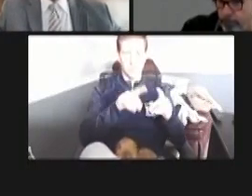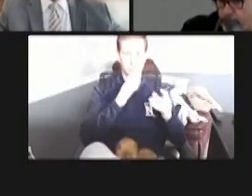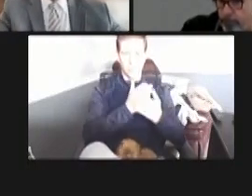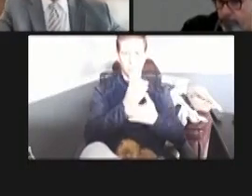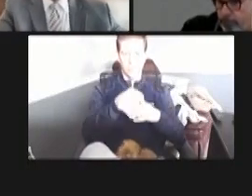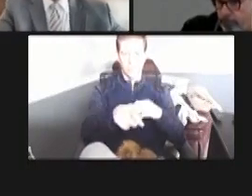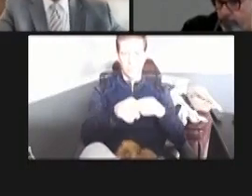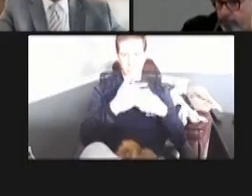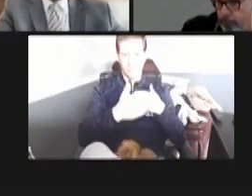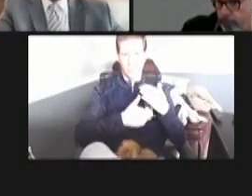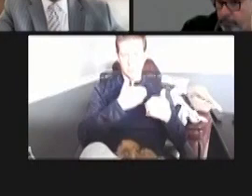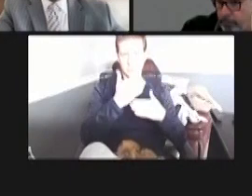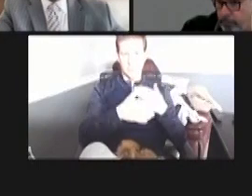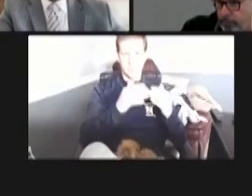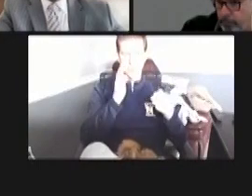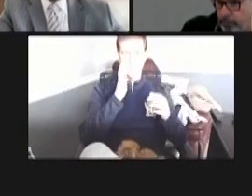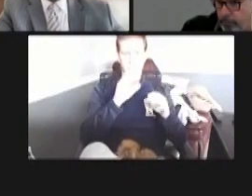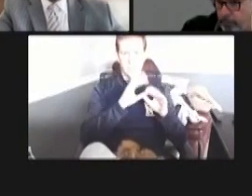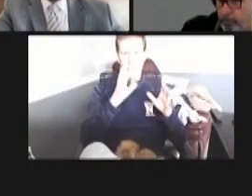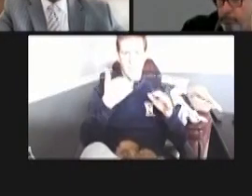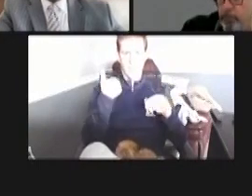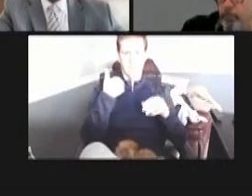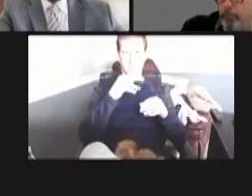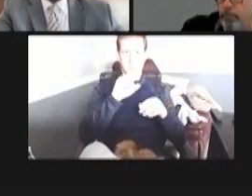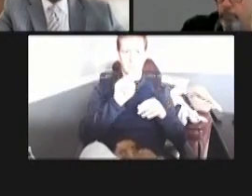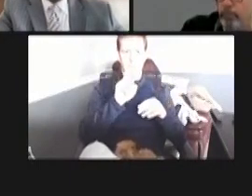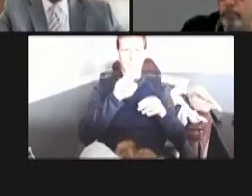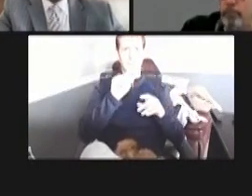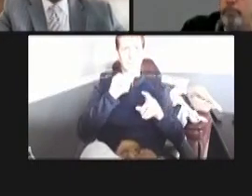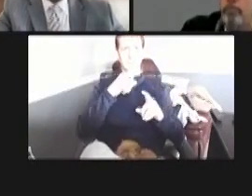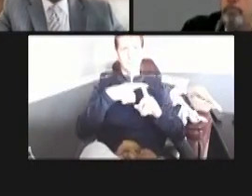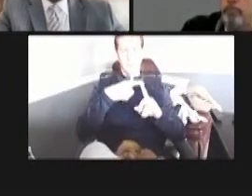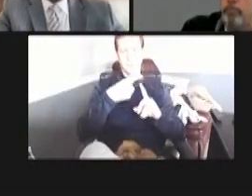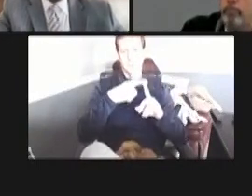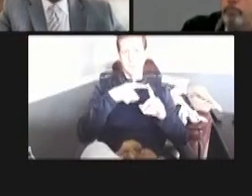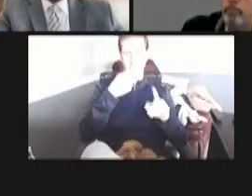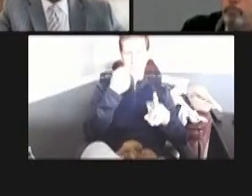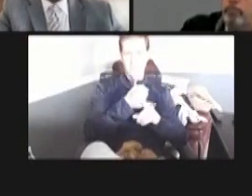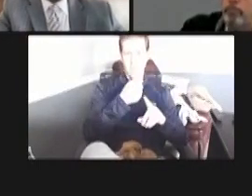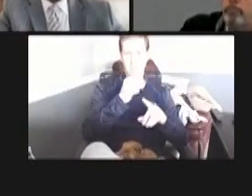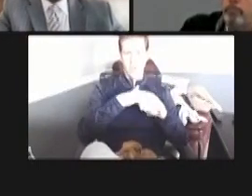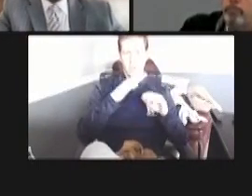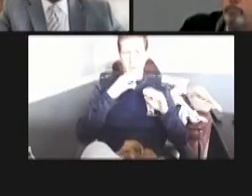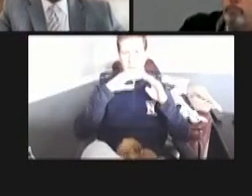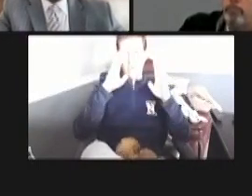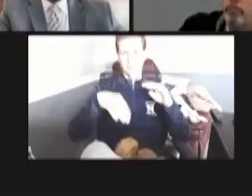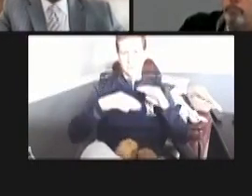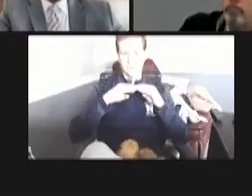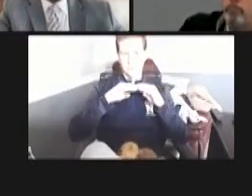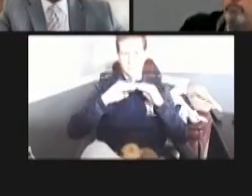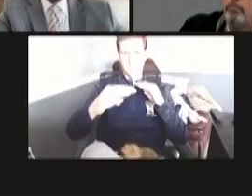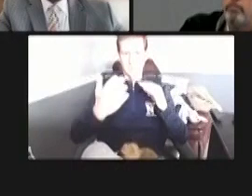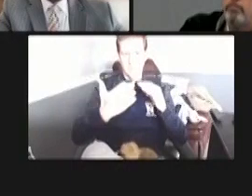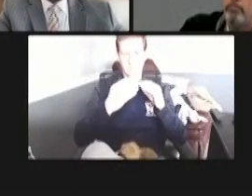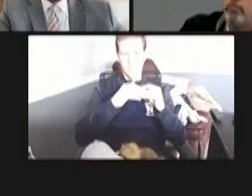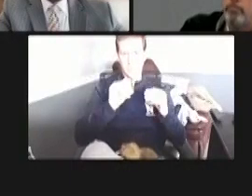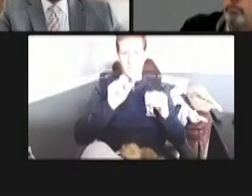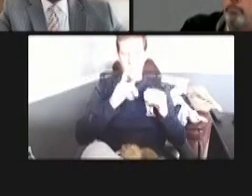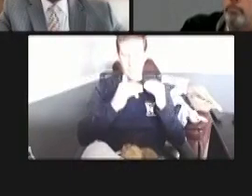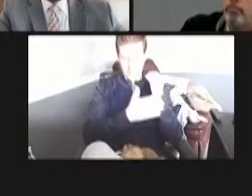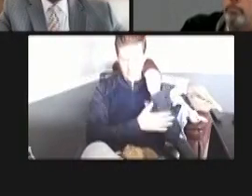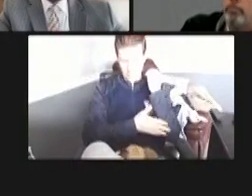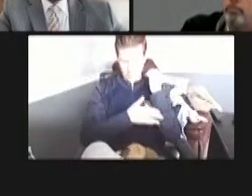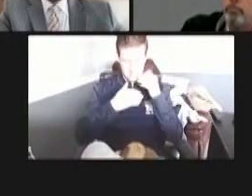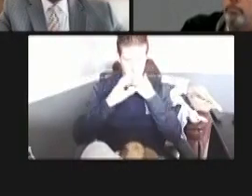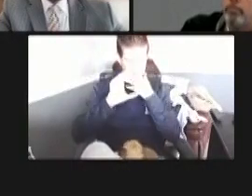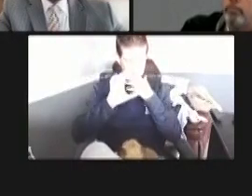which I think will clearly have a net positive impact on housing stabilization here in Allegheny County. Well, for these funds, just the city of